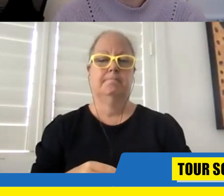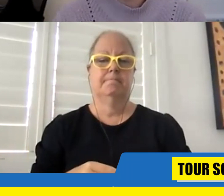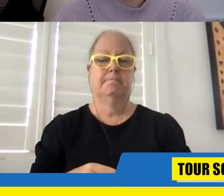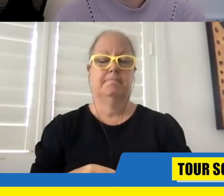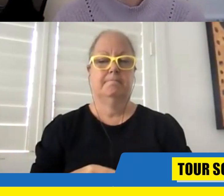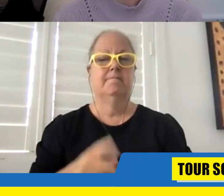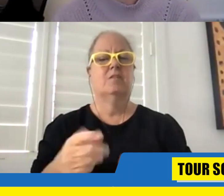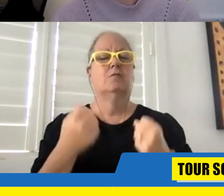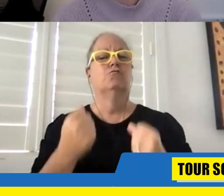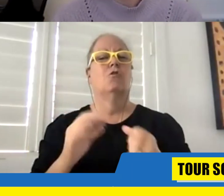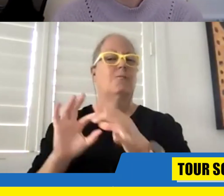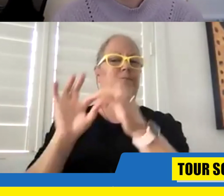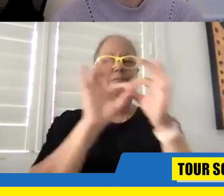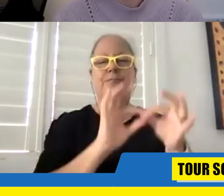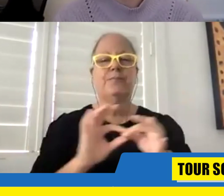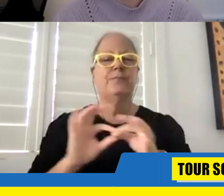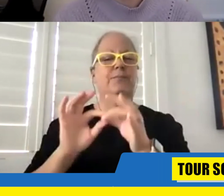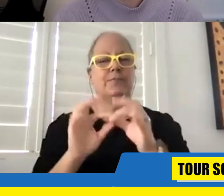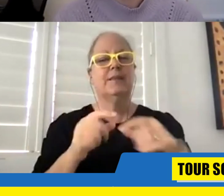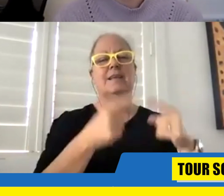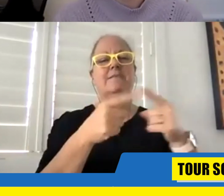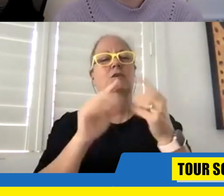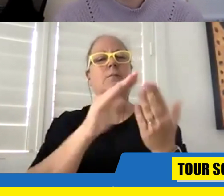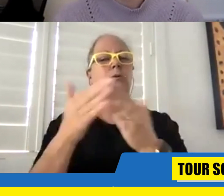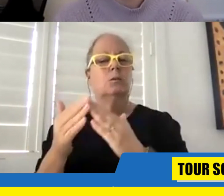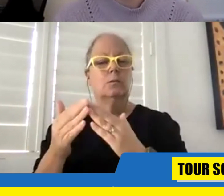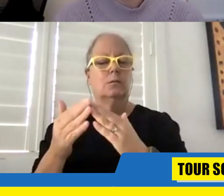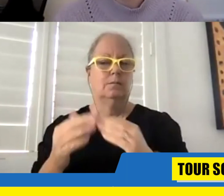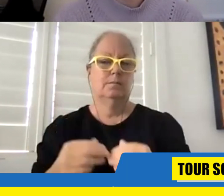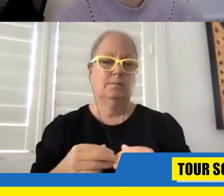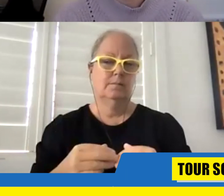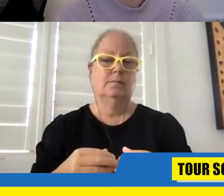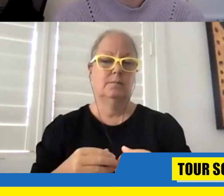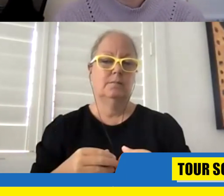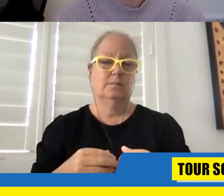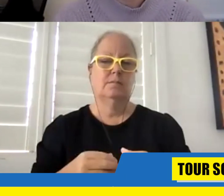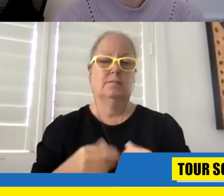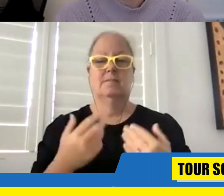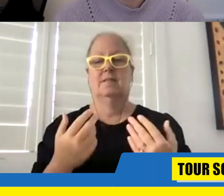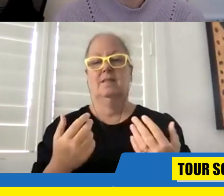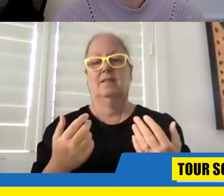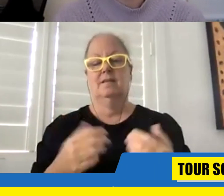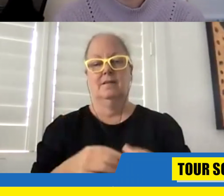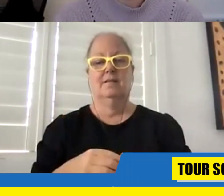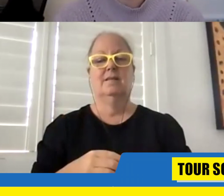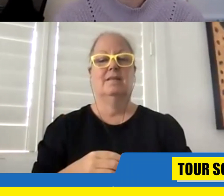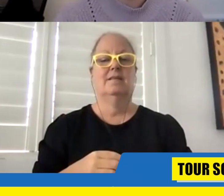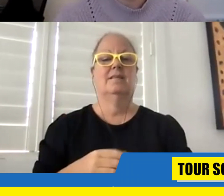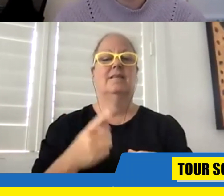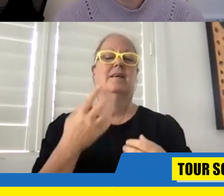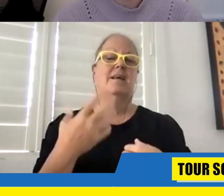community in order to be able to put on desirable shows at greater